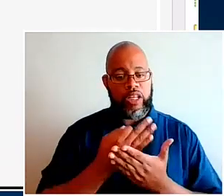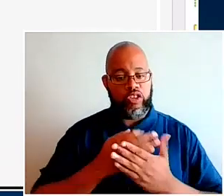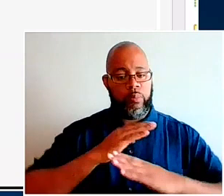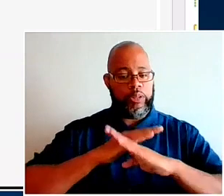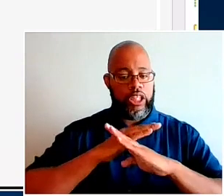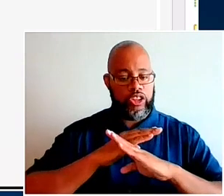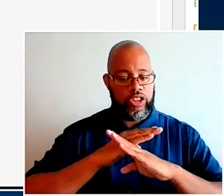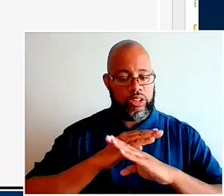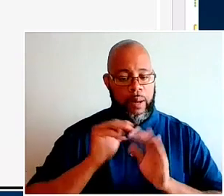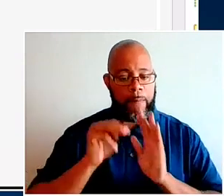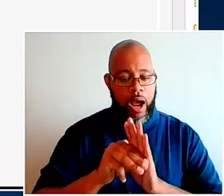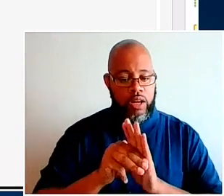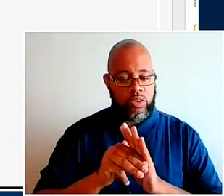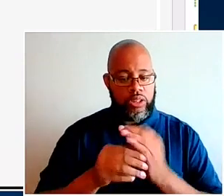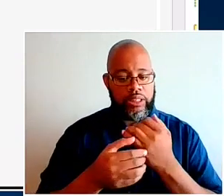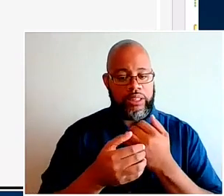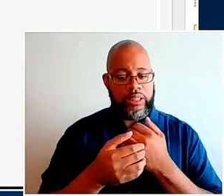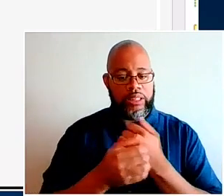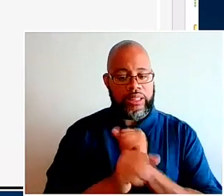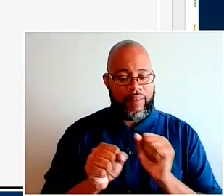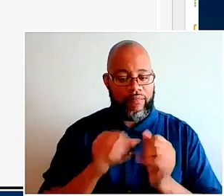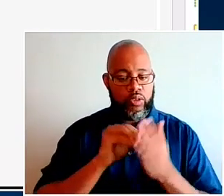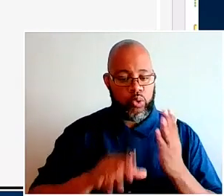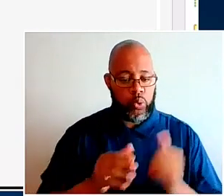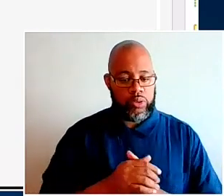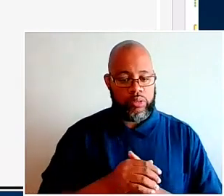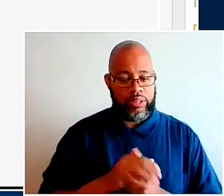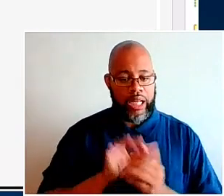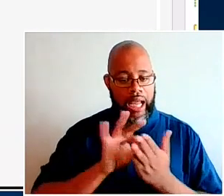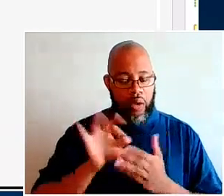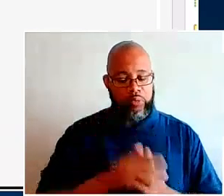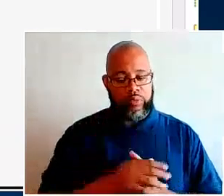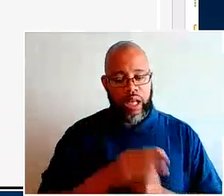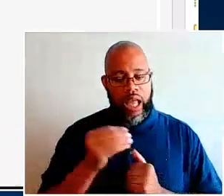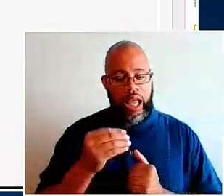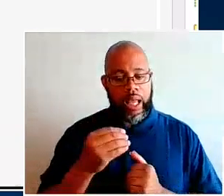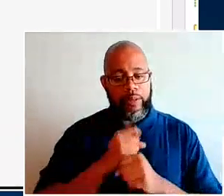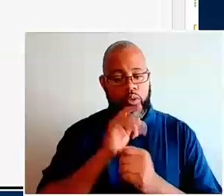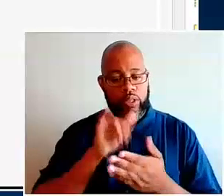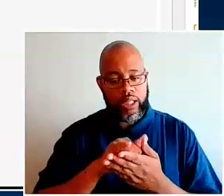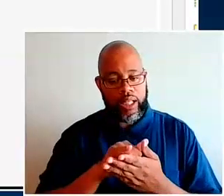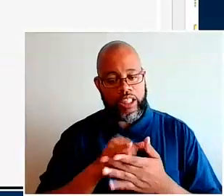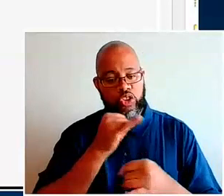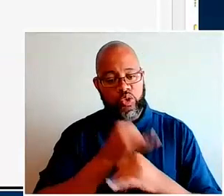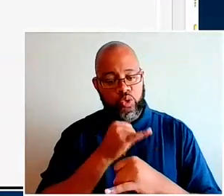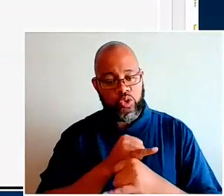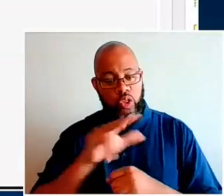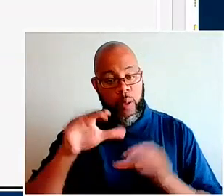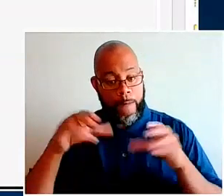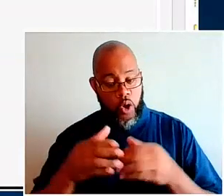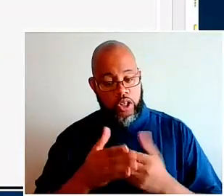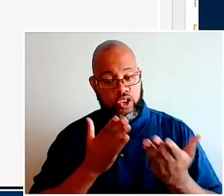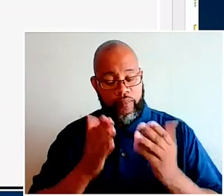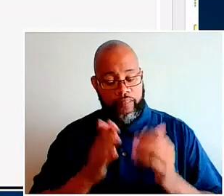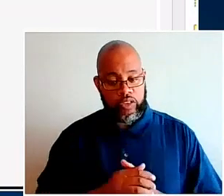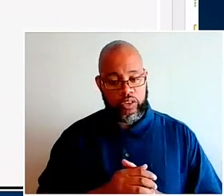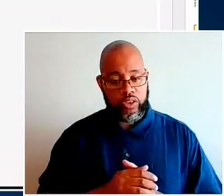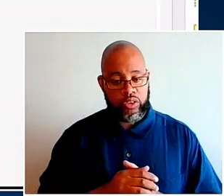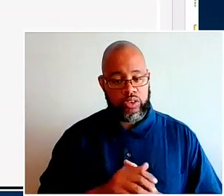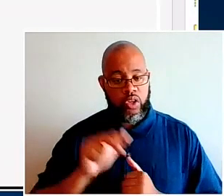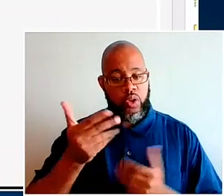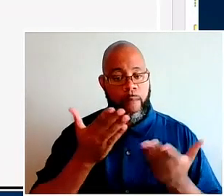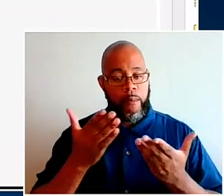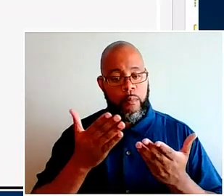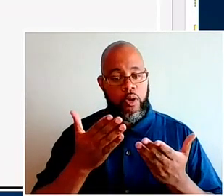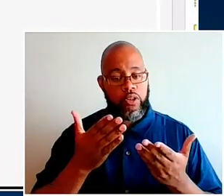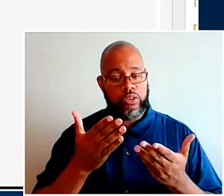Bureau's model safe student account, and ensure that the institution third party servicer or third party servicers